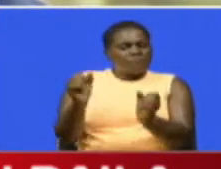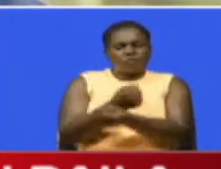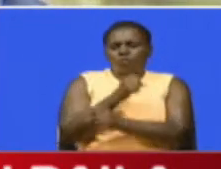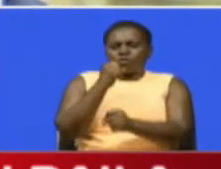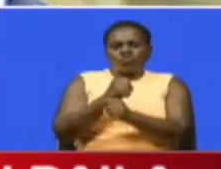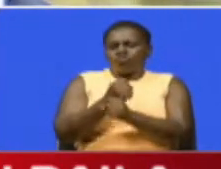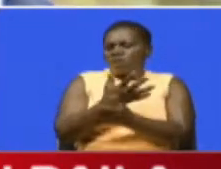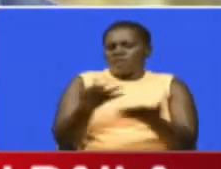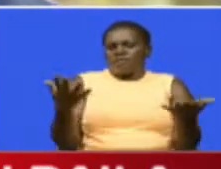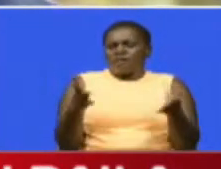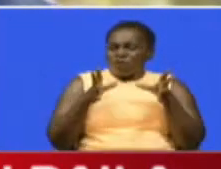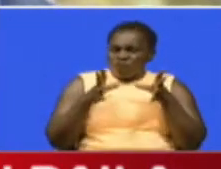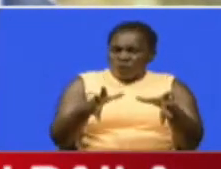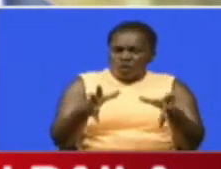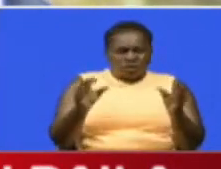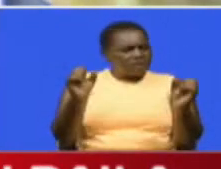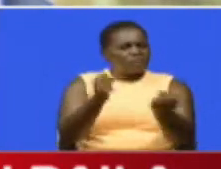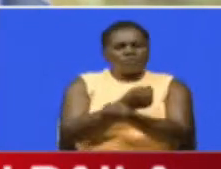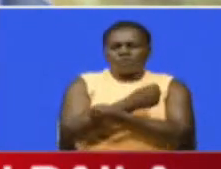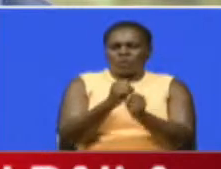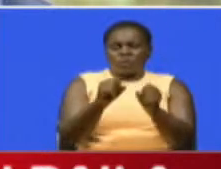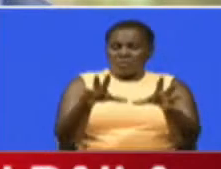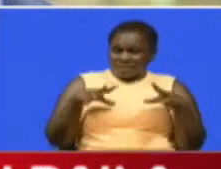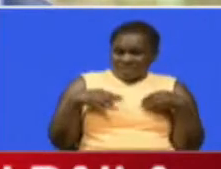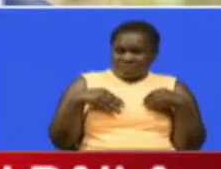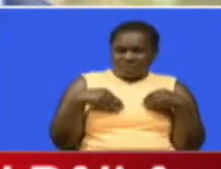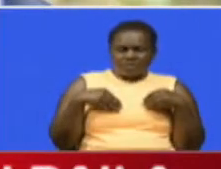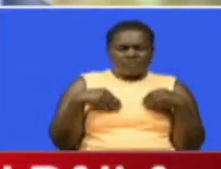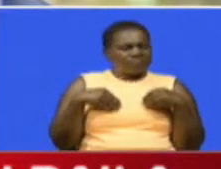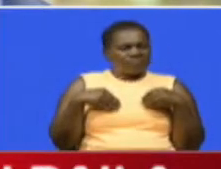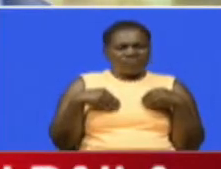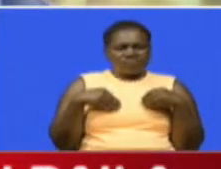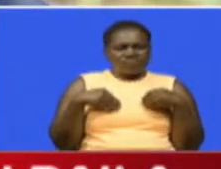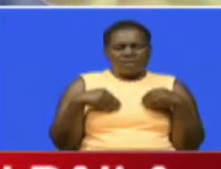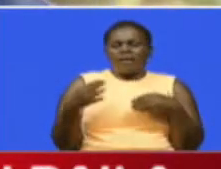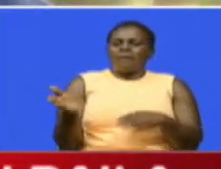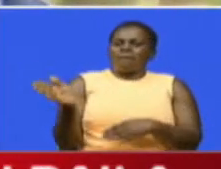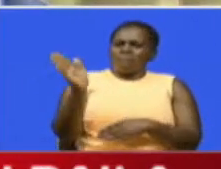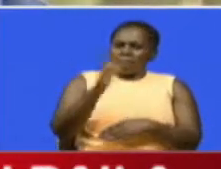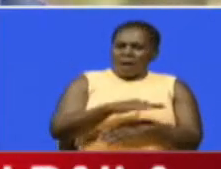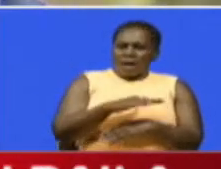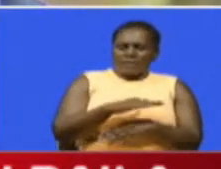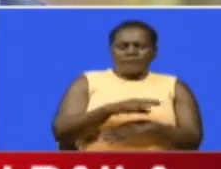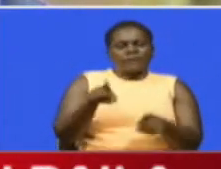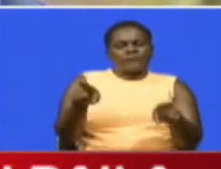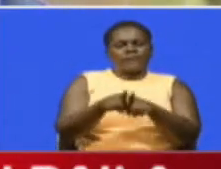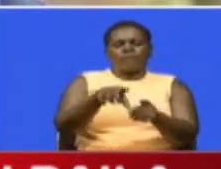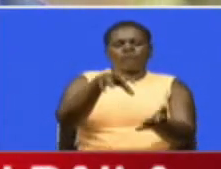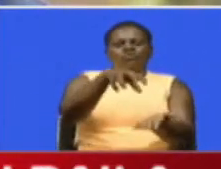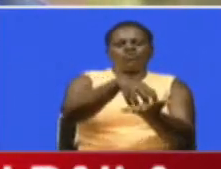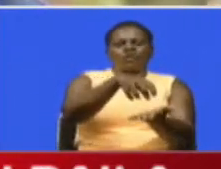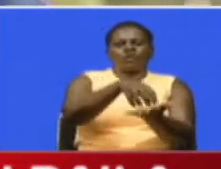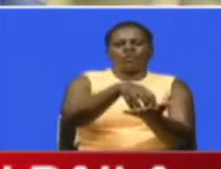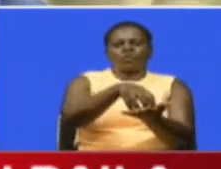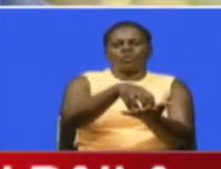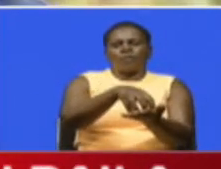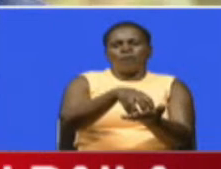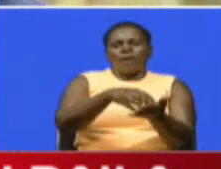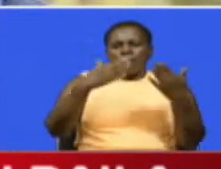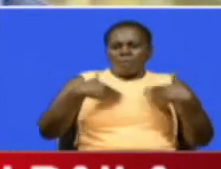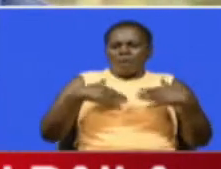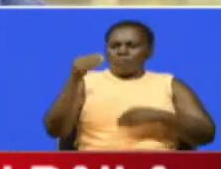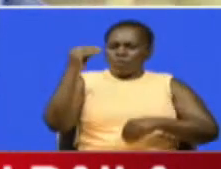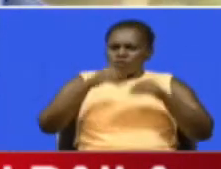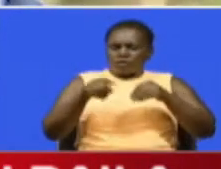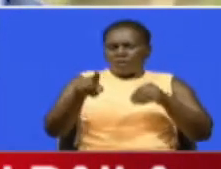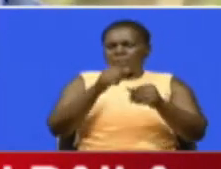do. We cannot force the people to accept it. So we go back to status quo. That the people will have